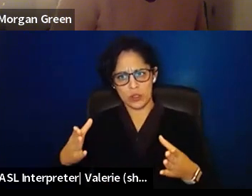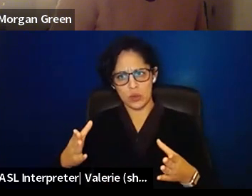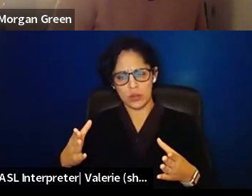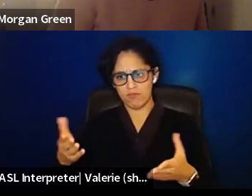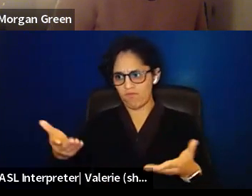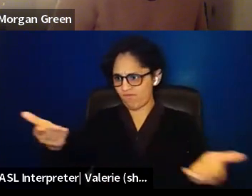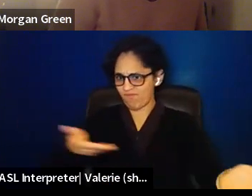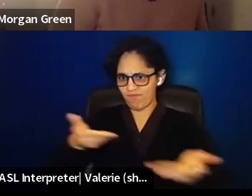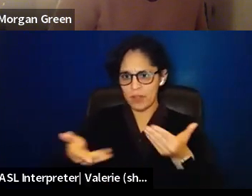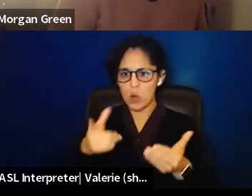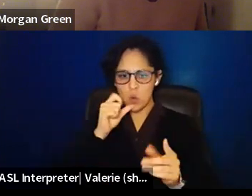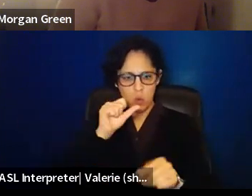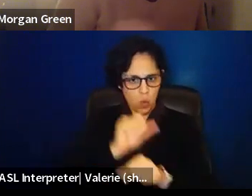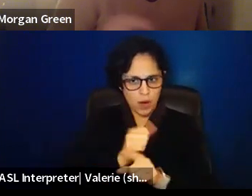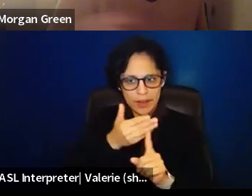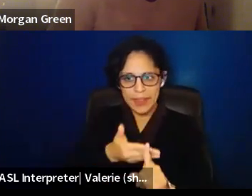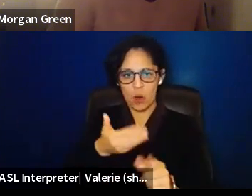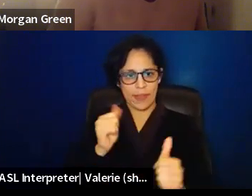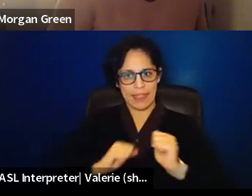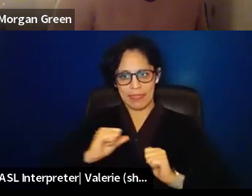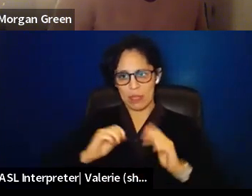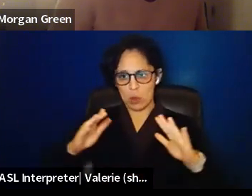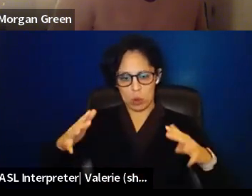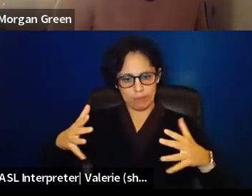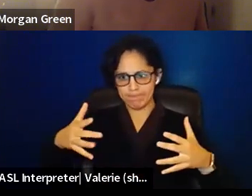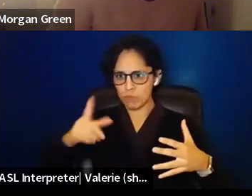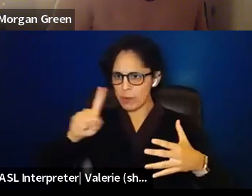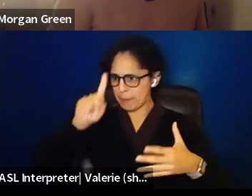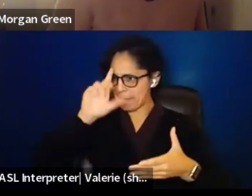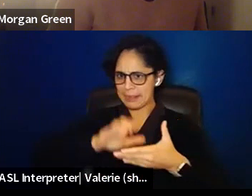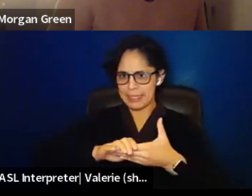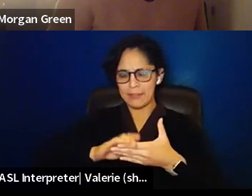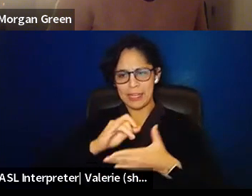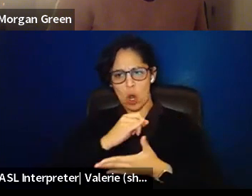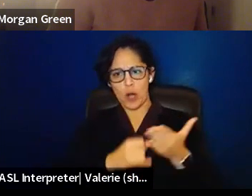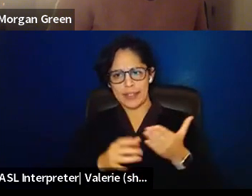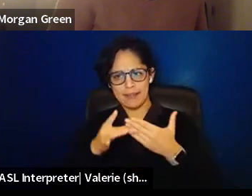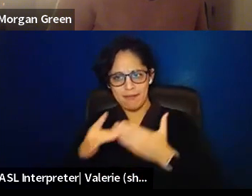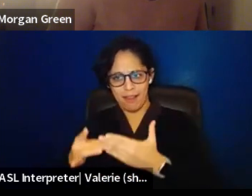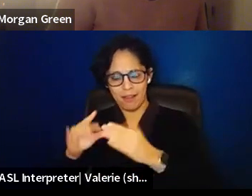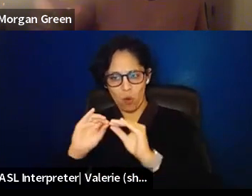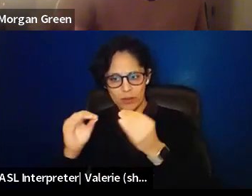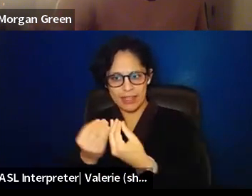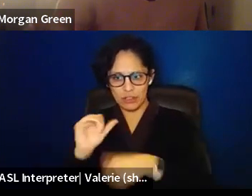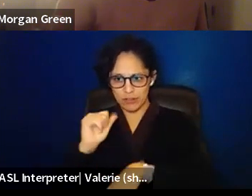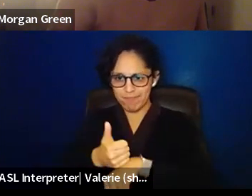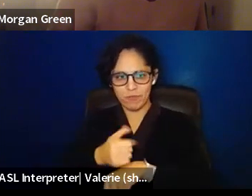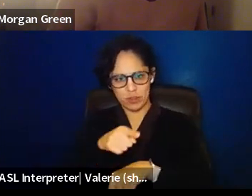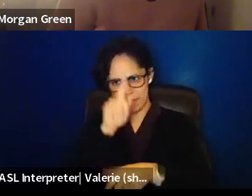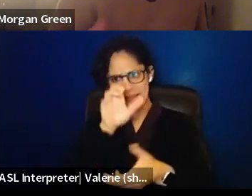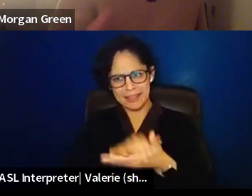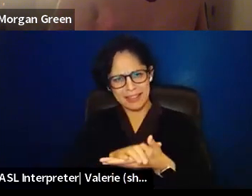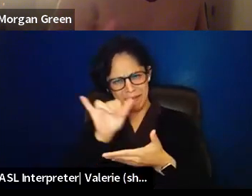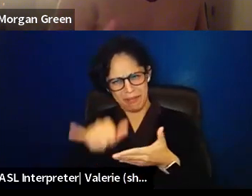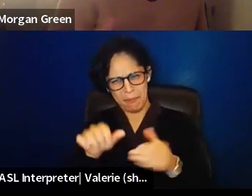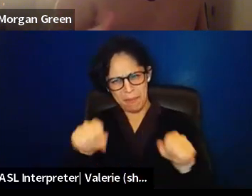theater. You know, she believed in an artist-led organization, but also that the three